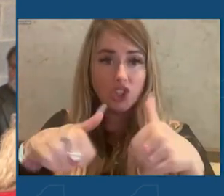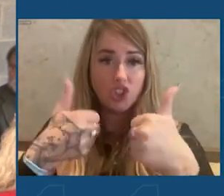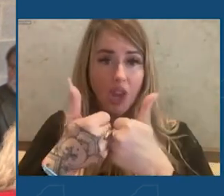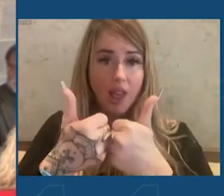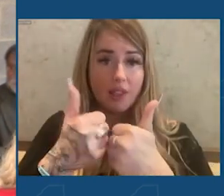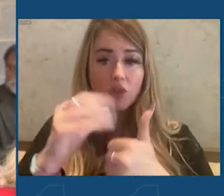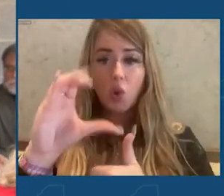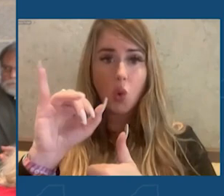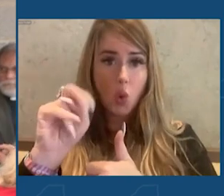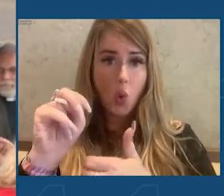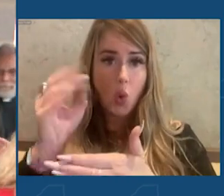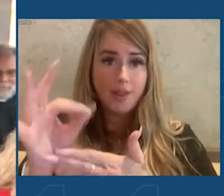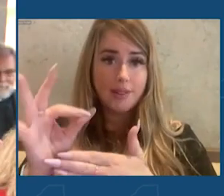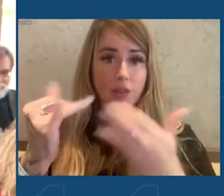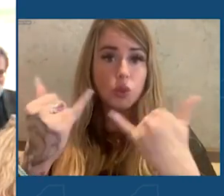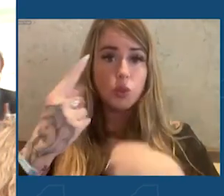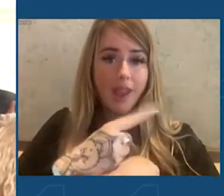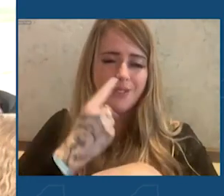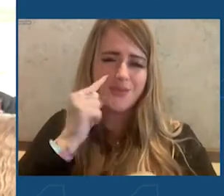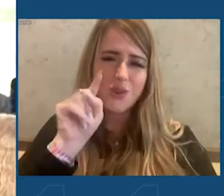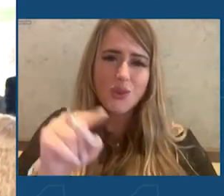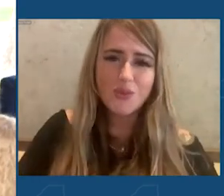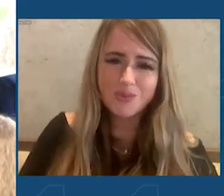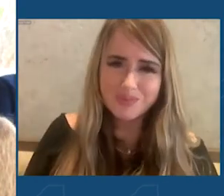is for you.